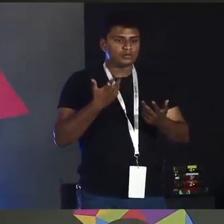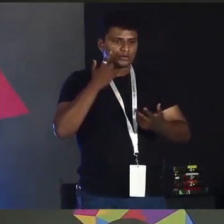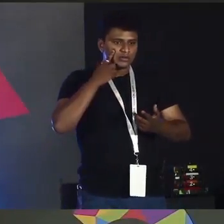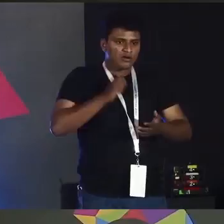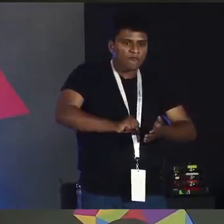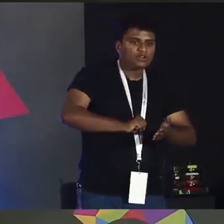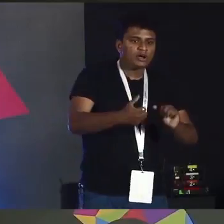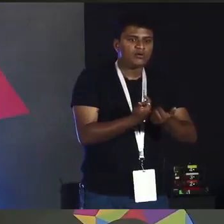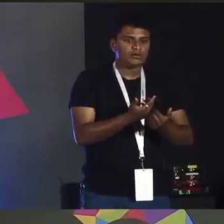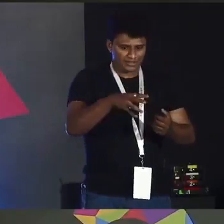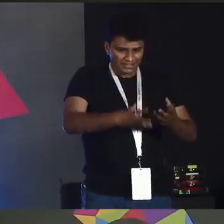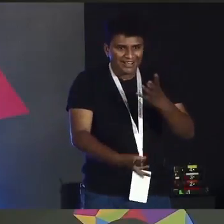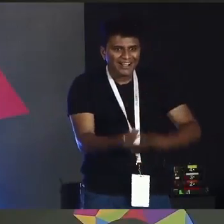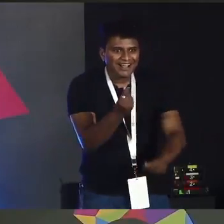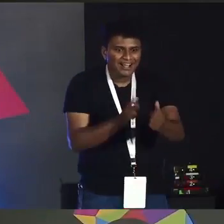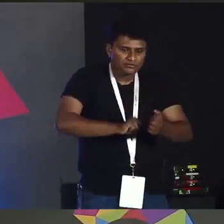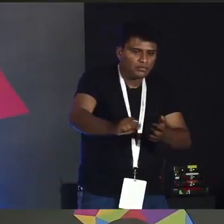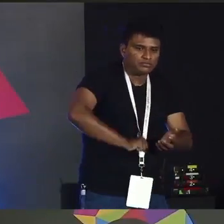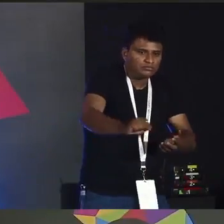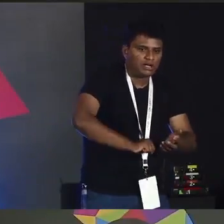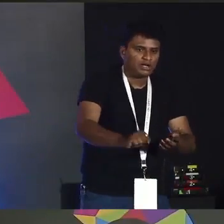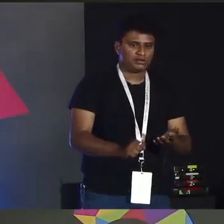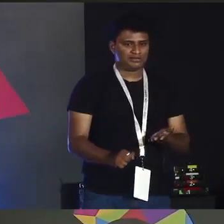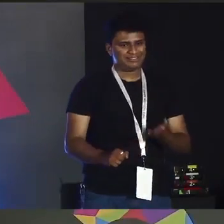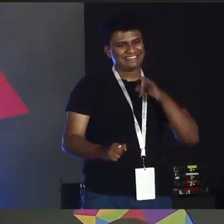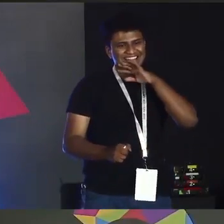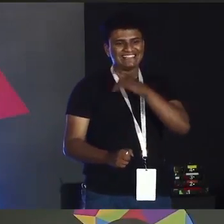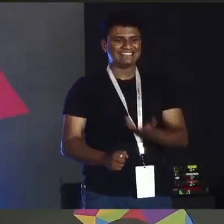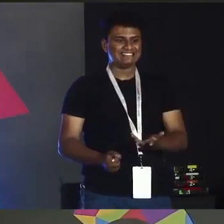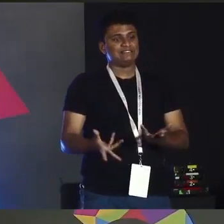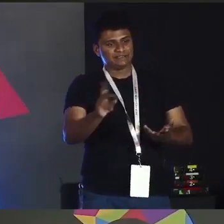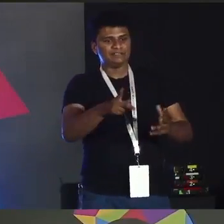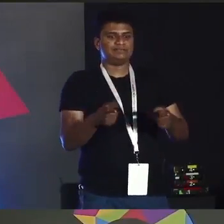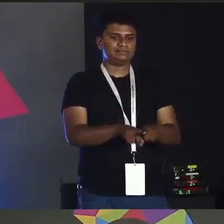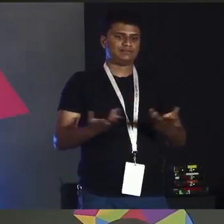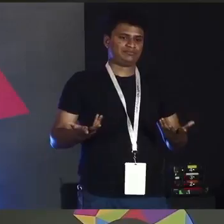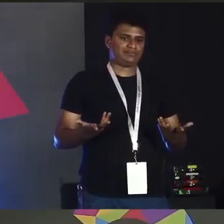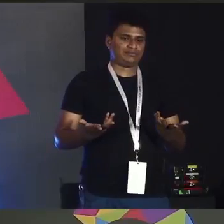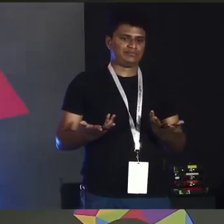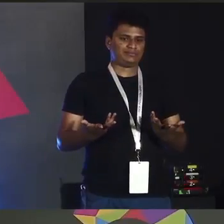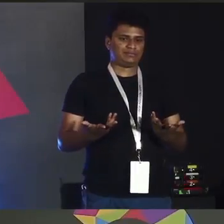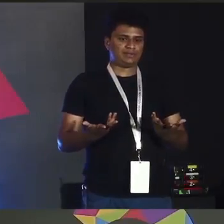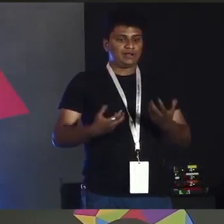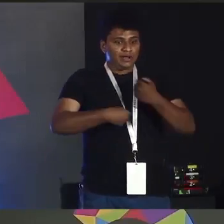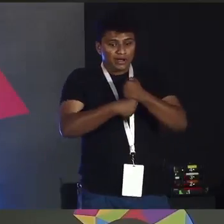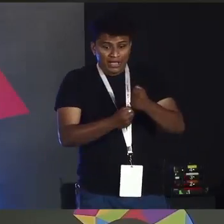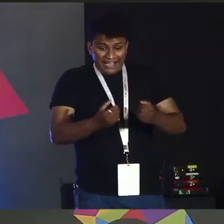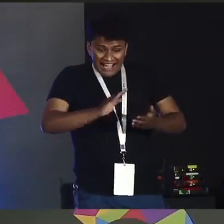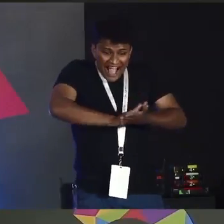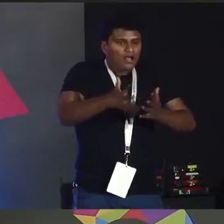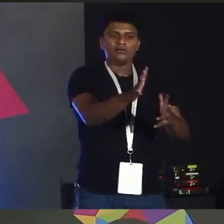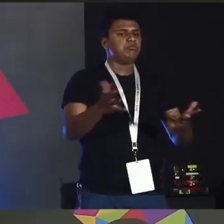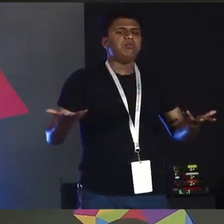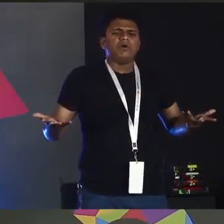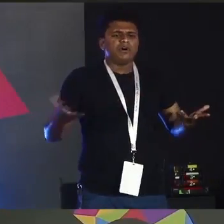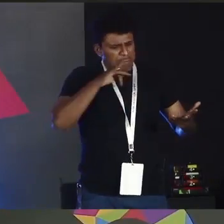grass, plastic sheet, used sanitary pad to cow dung. Anything and everything which can stop, which can absorb, is